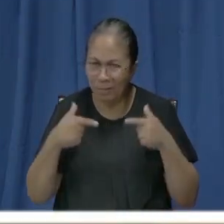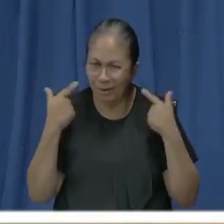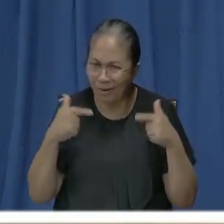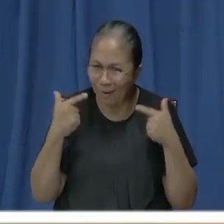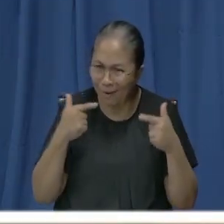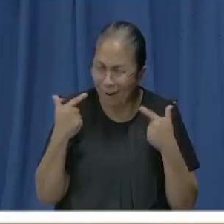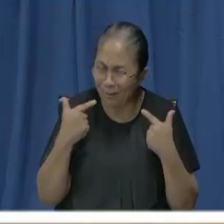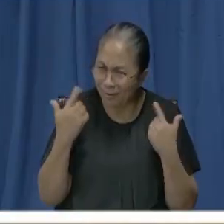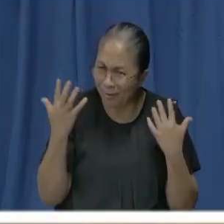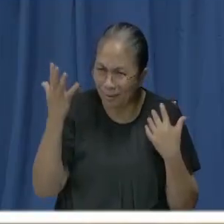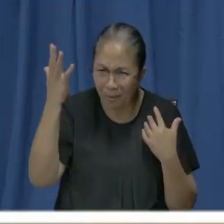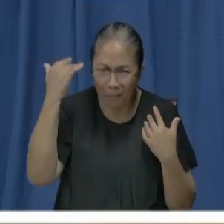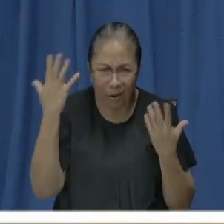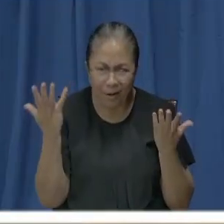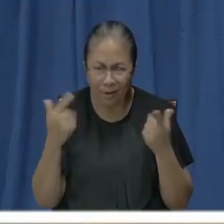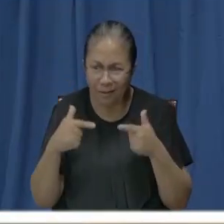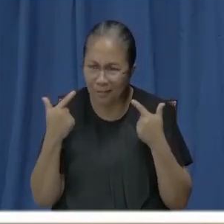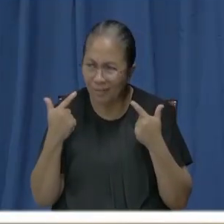lost here today.